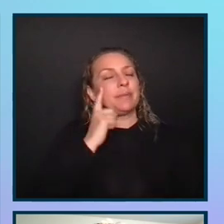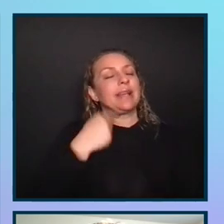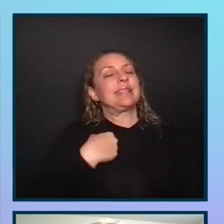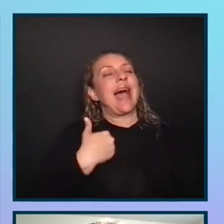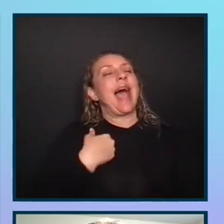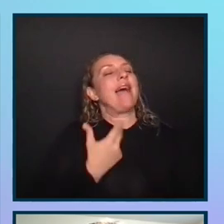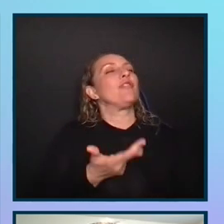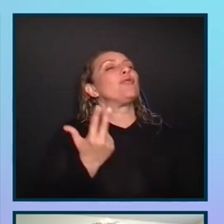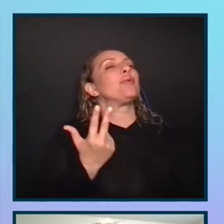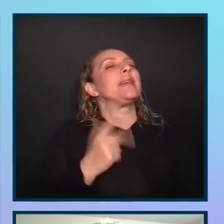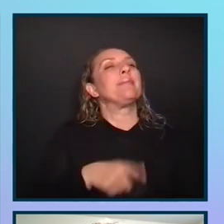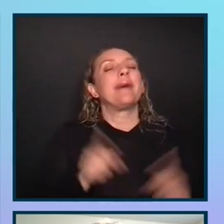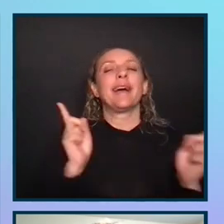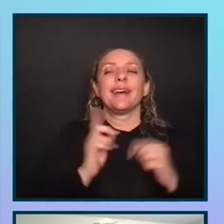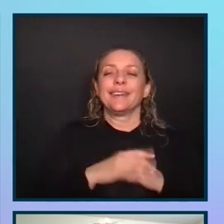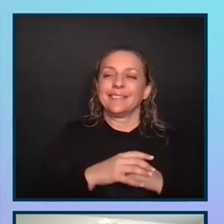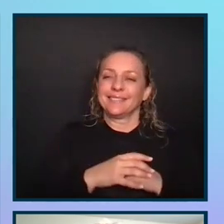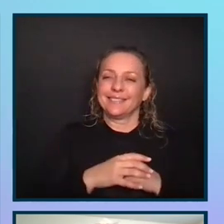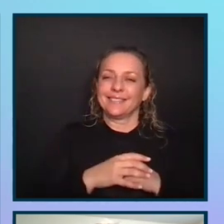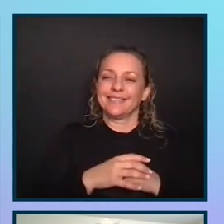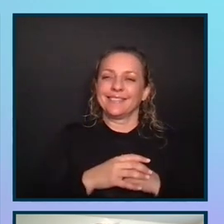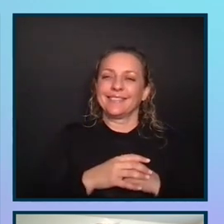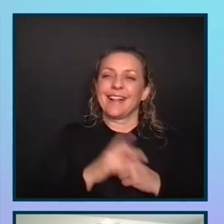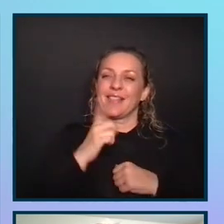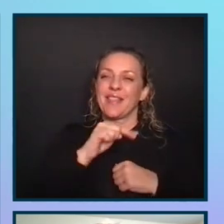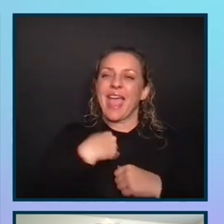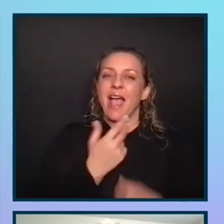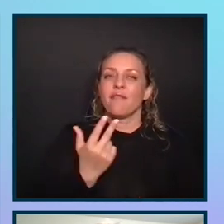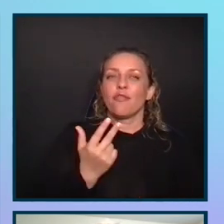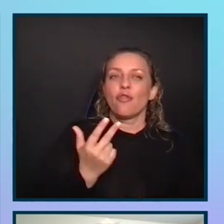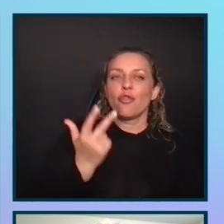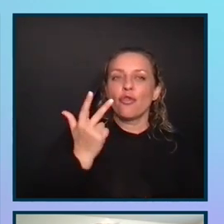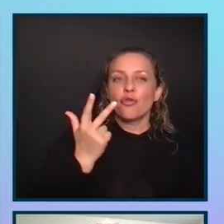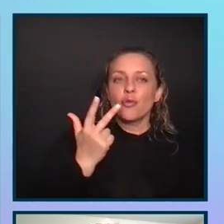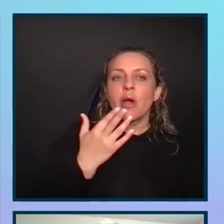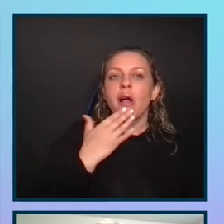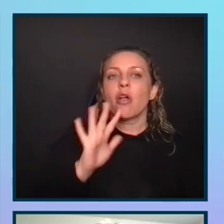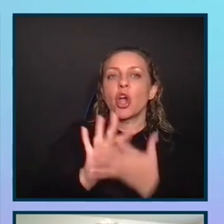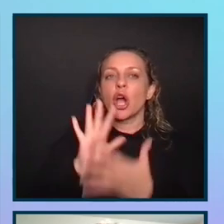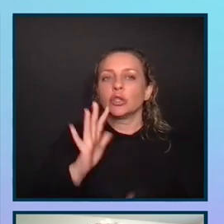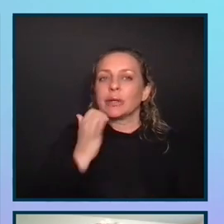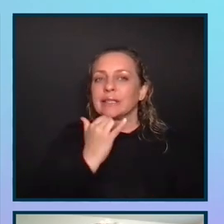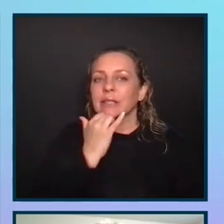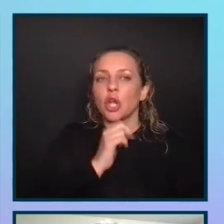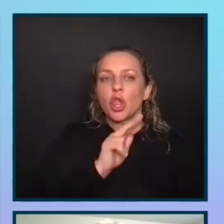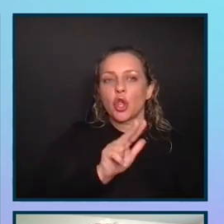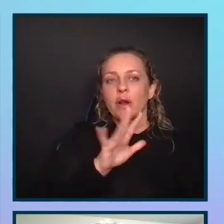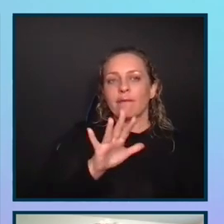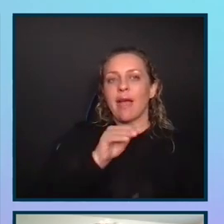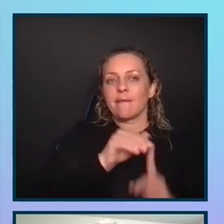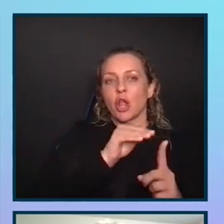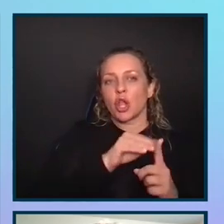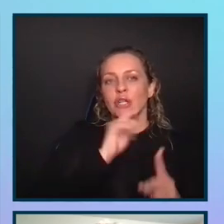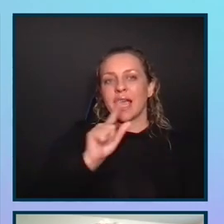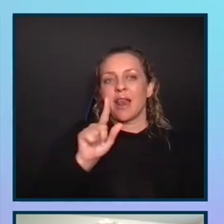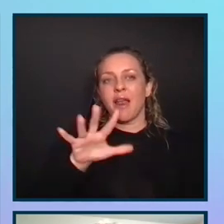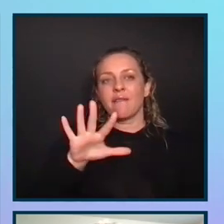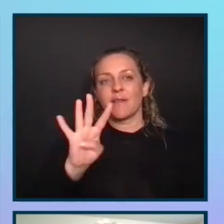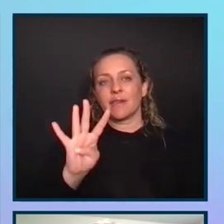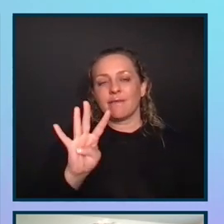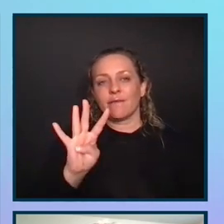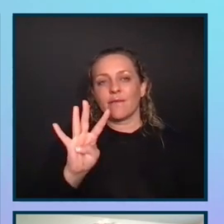have three, but they have three color contrast errors, 35 alerts, and